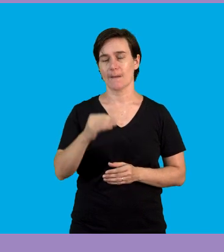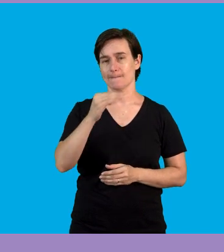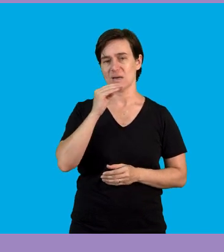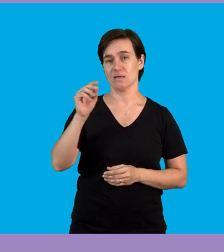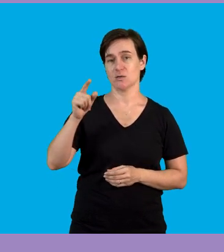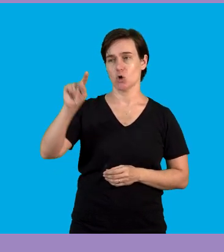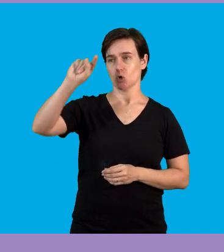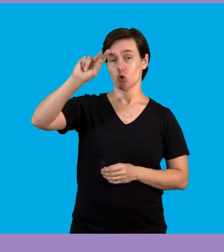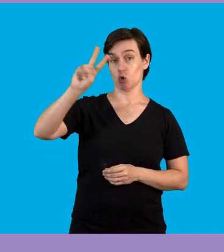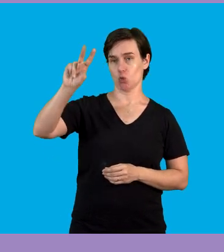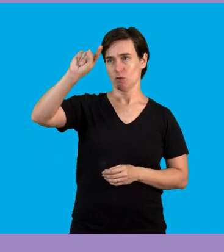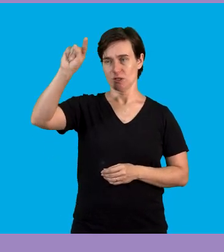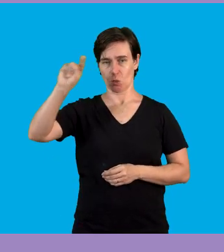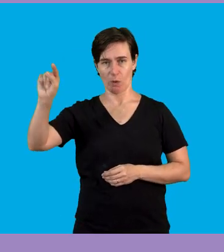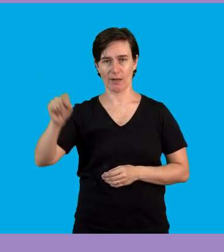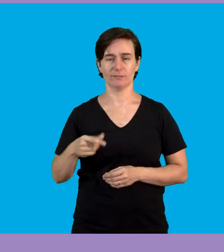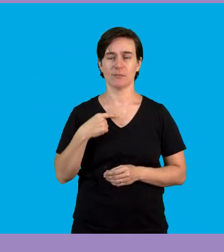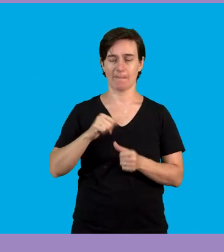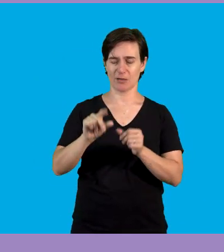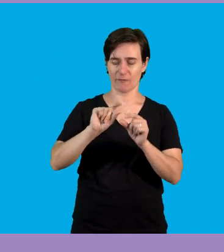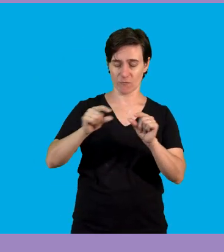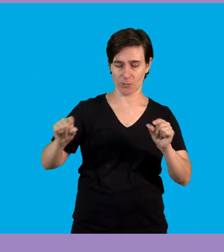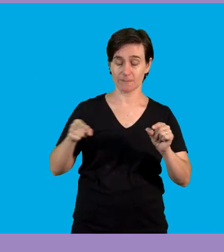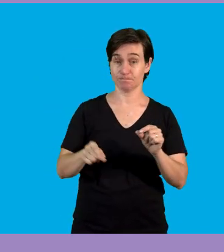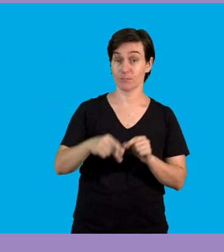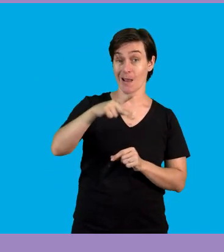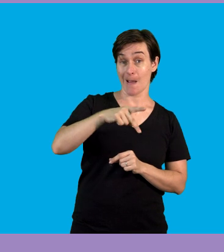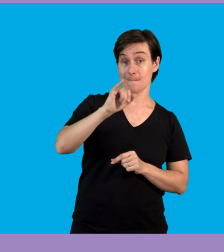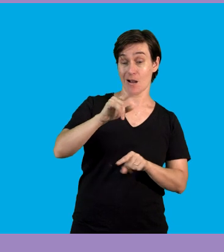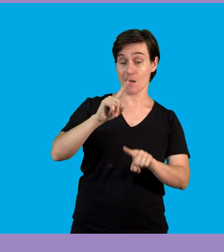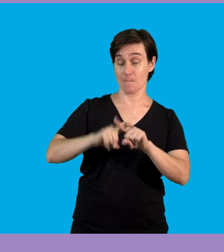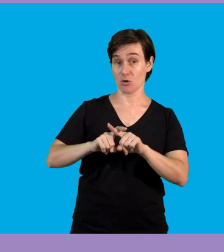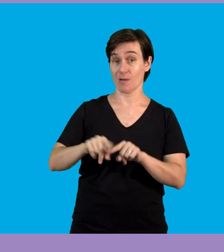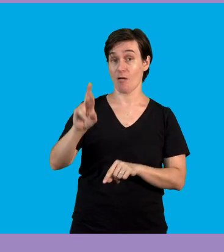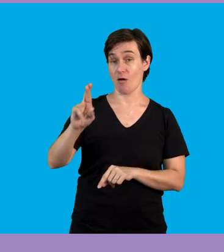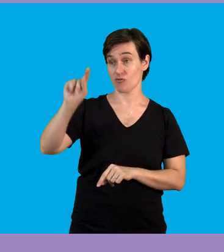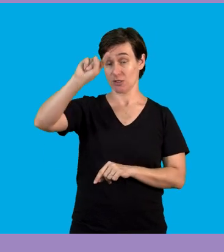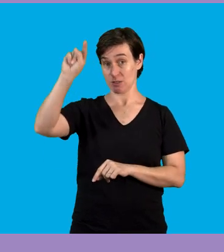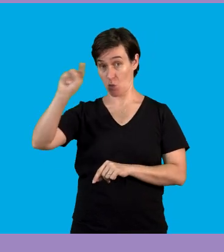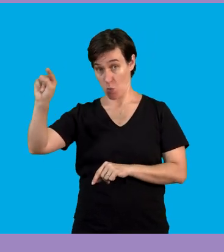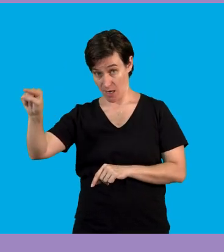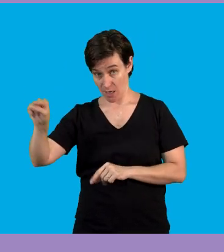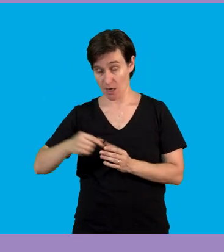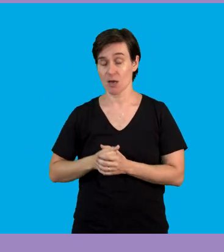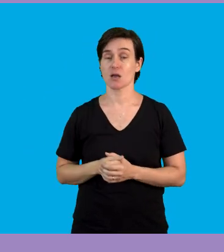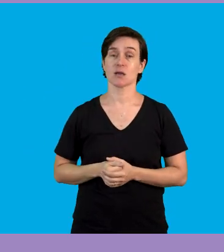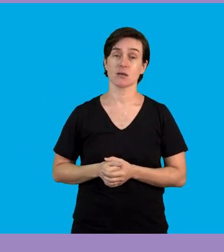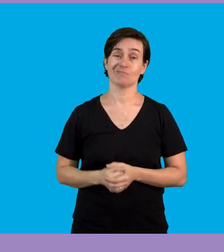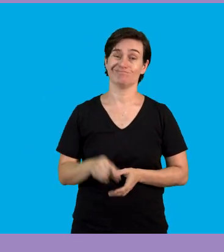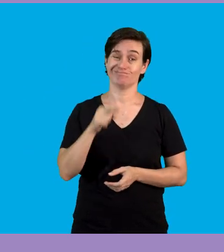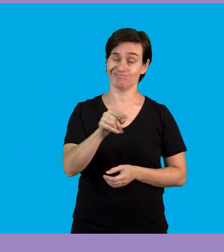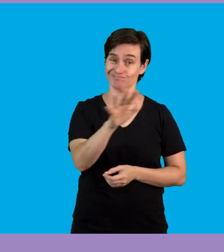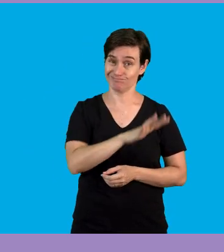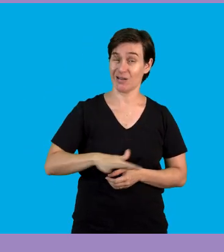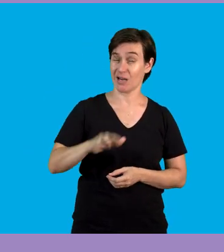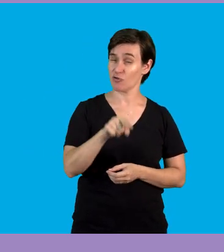it. Perhaps let's just start by writing the formula first. That is pi multiplied by r squared. So that area is going